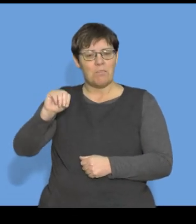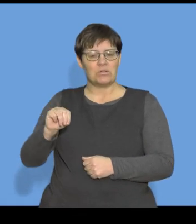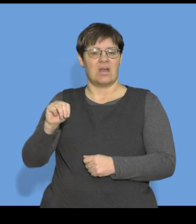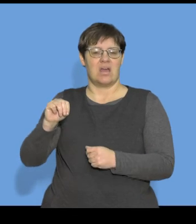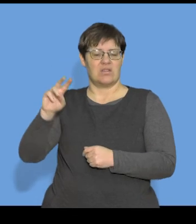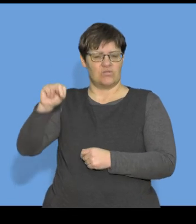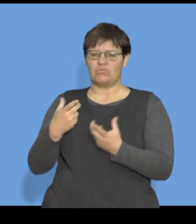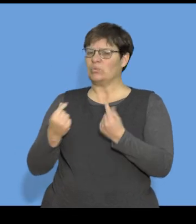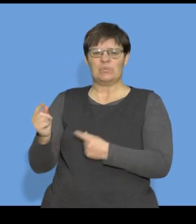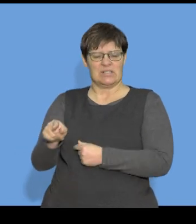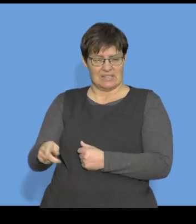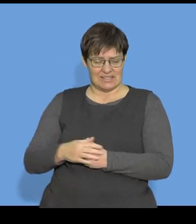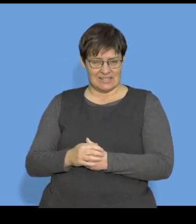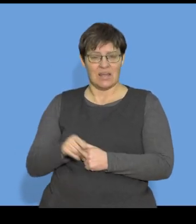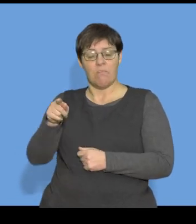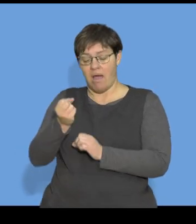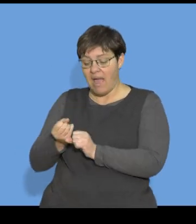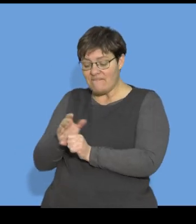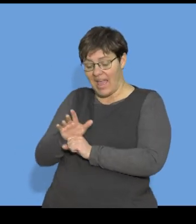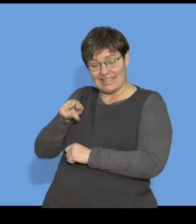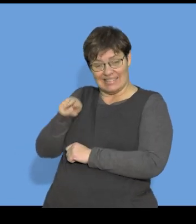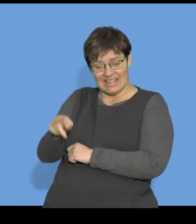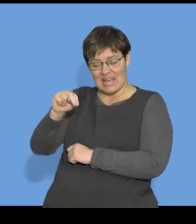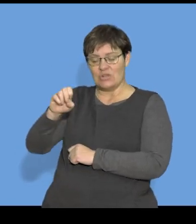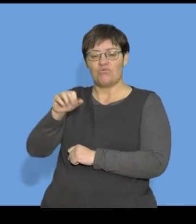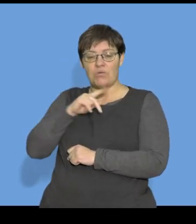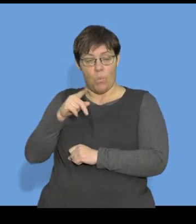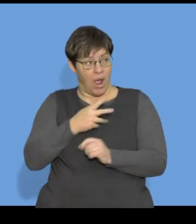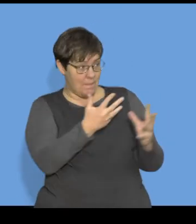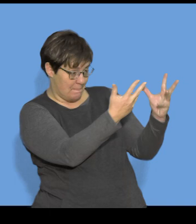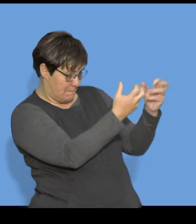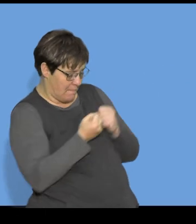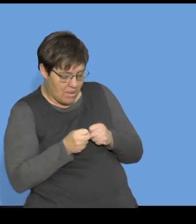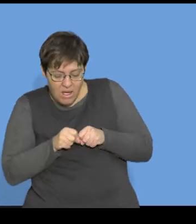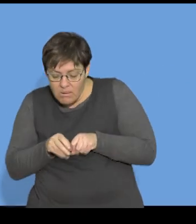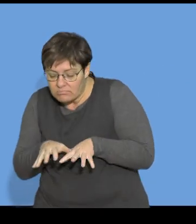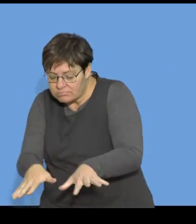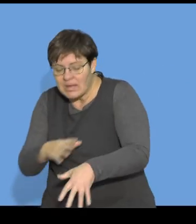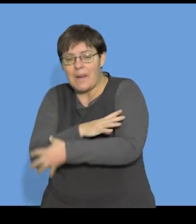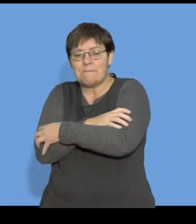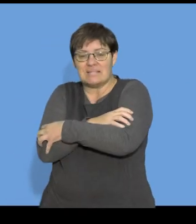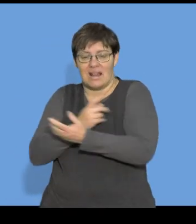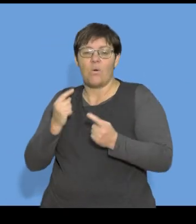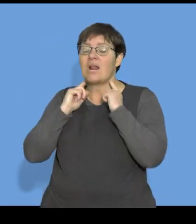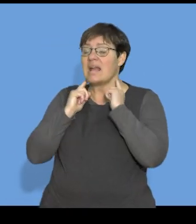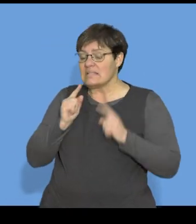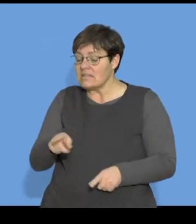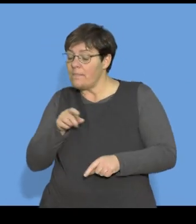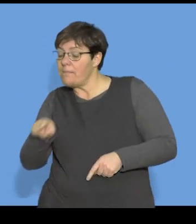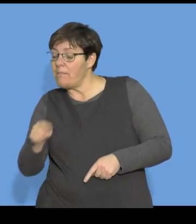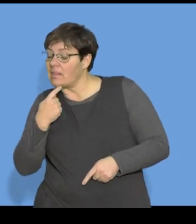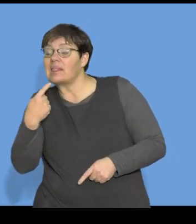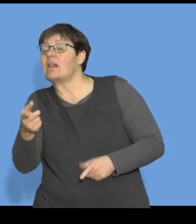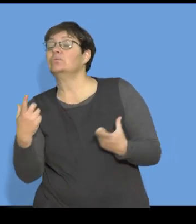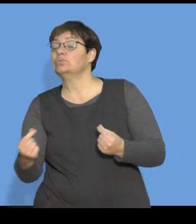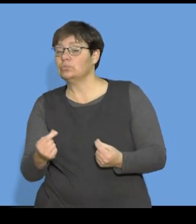does. Motor neuron or effector neuron, because it takes the impulse to the effectors, the muscle or the glands.